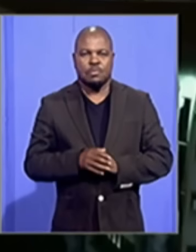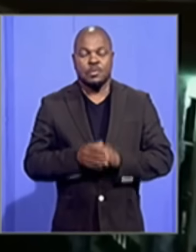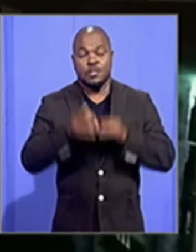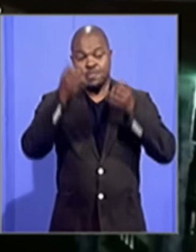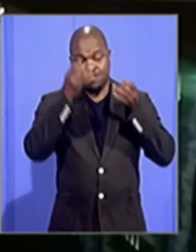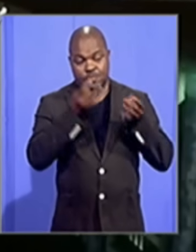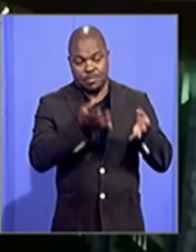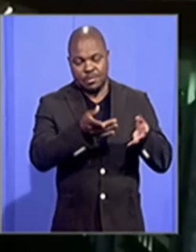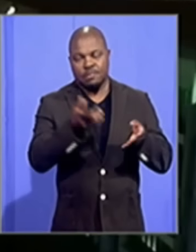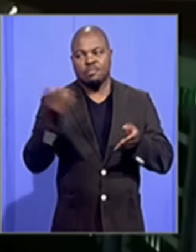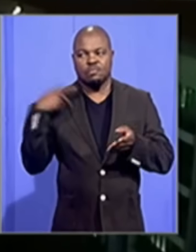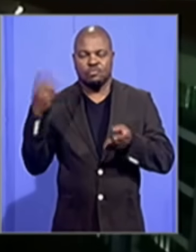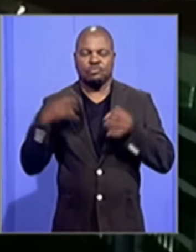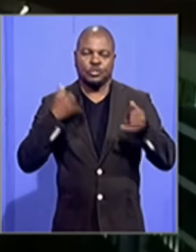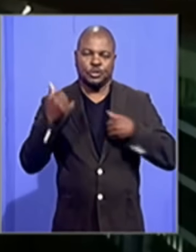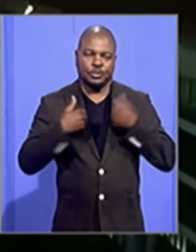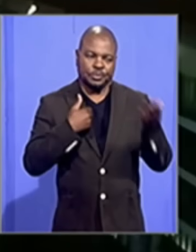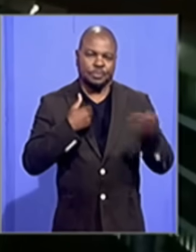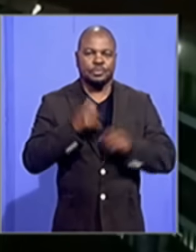mmogo ka tshedimosetso.